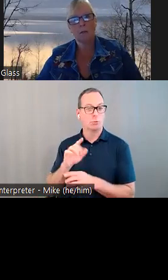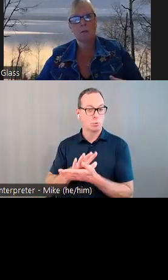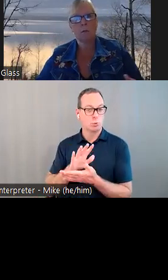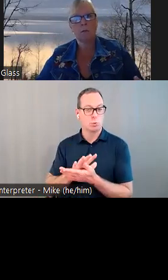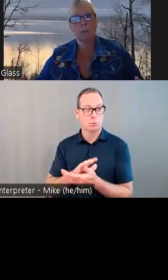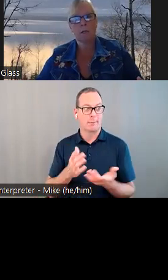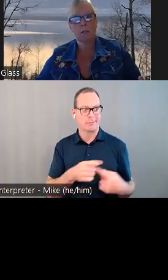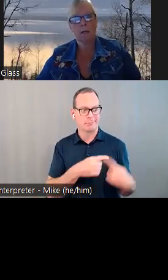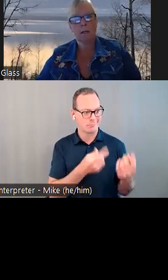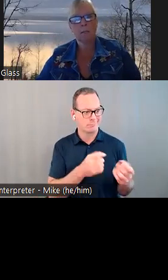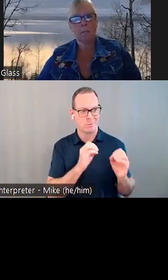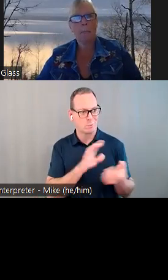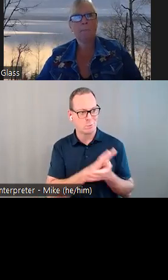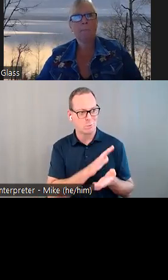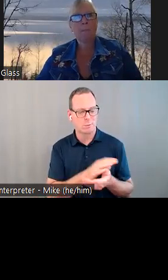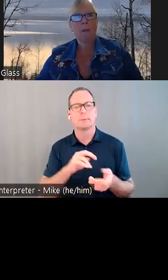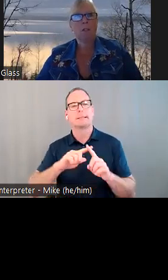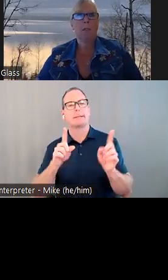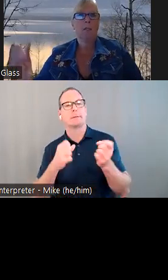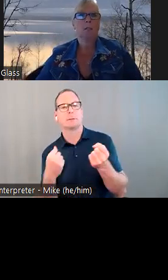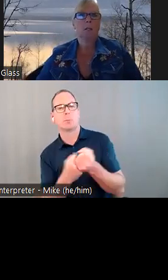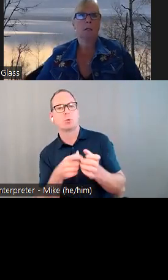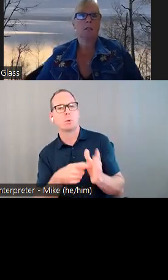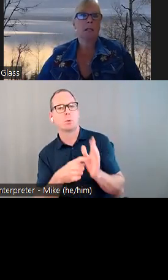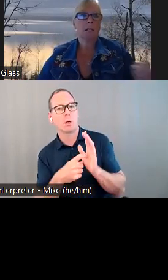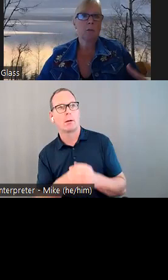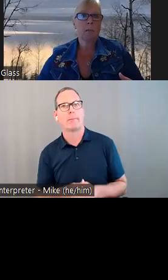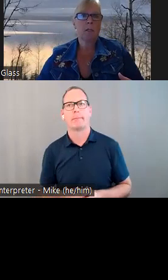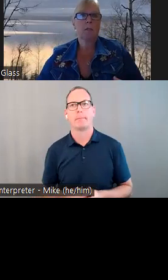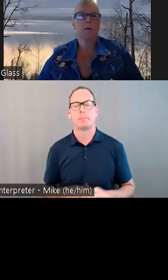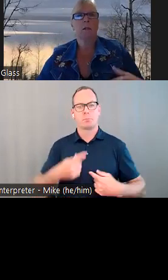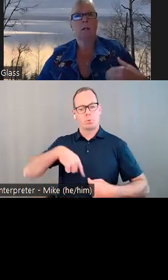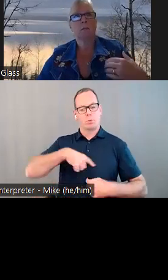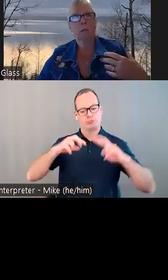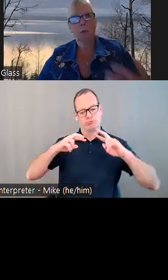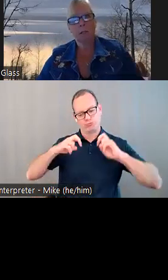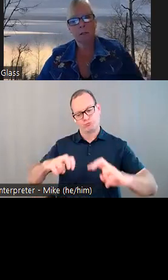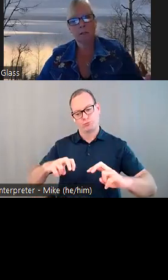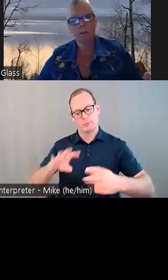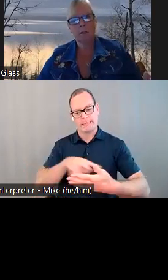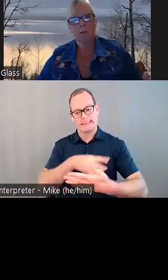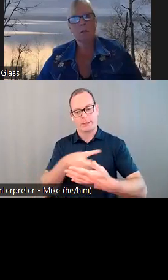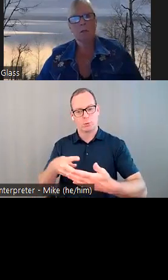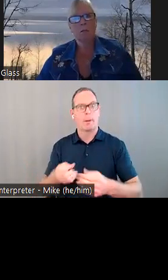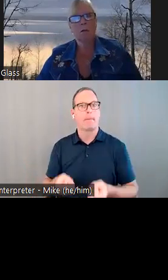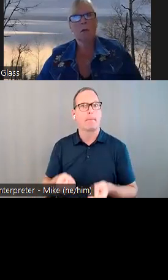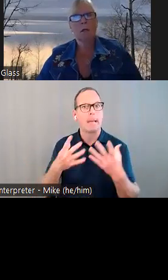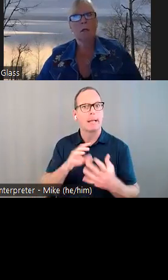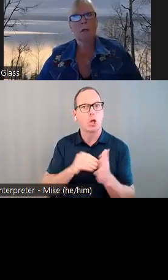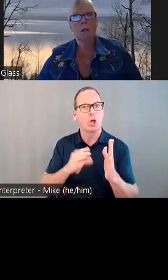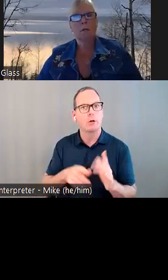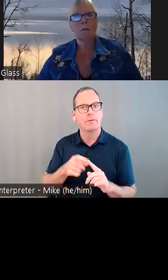been out of school for a long time? Do we need to look at our scheduling because we have a lot of employed learners?